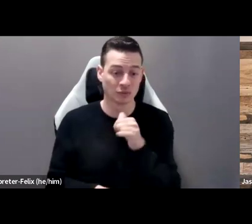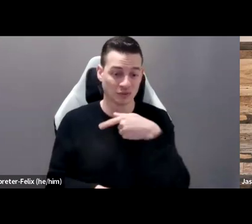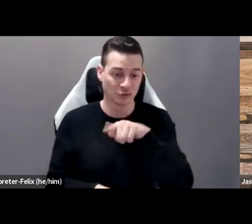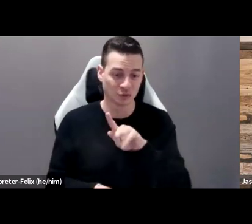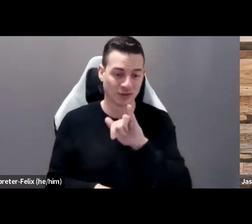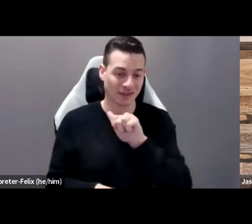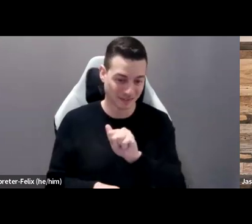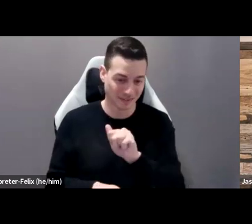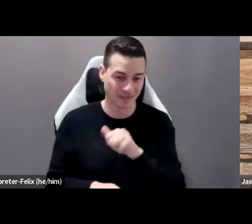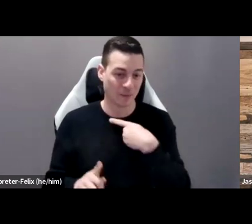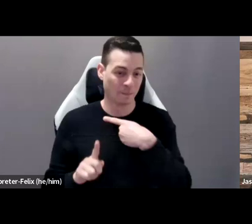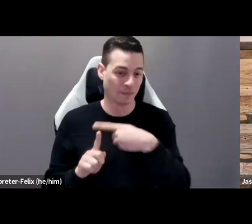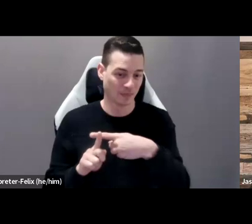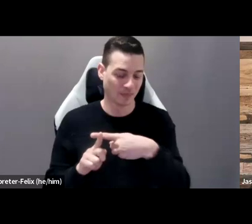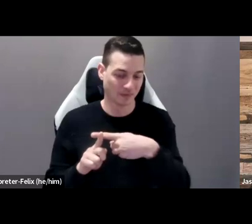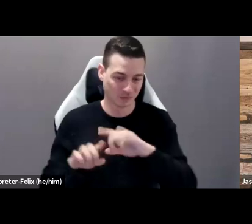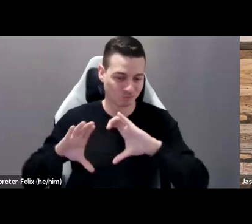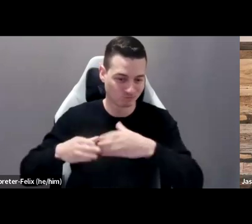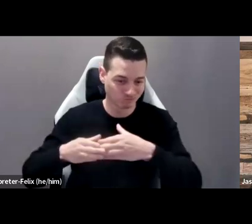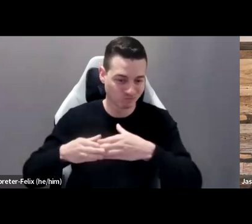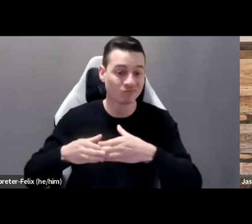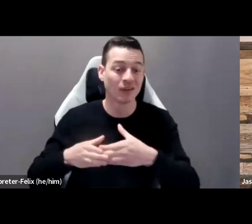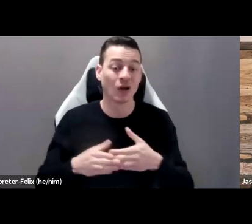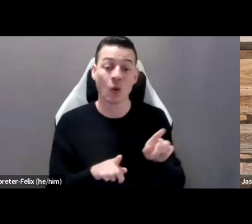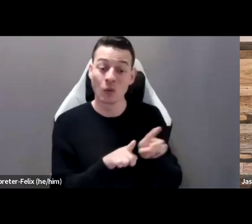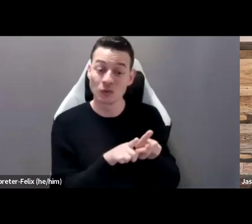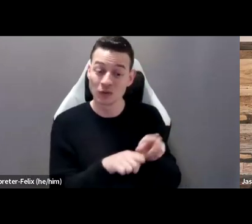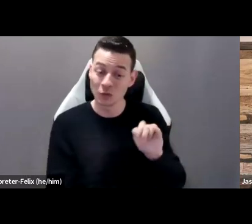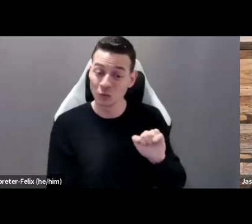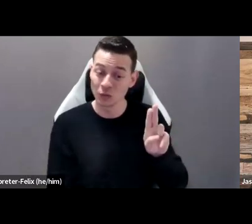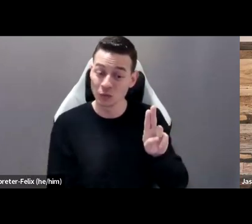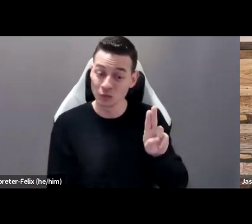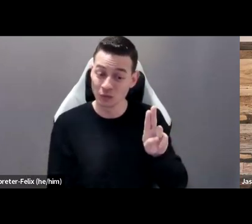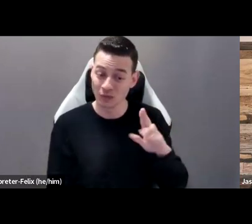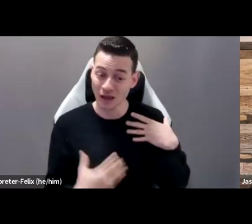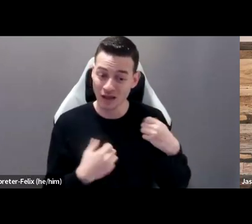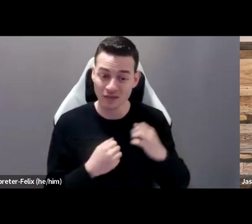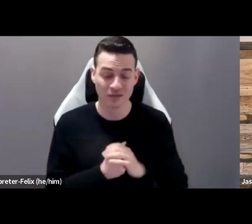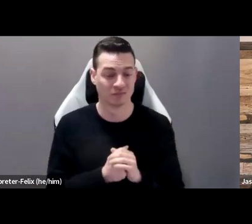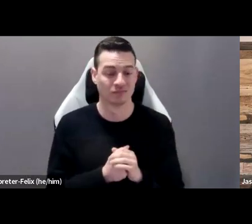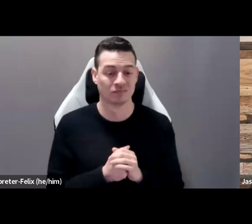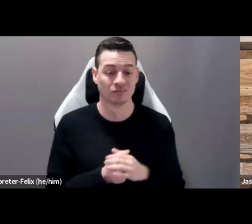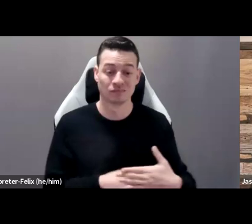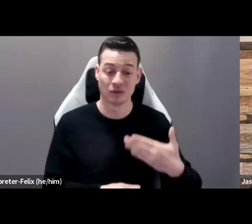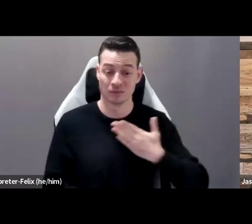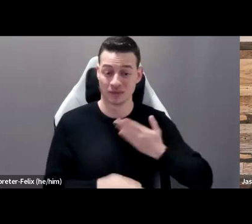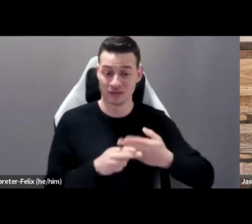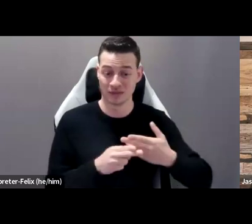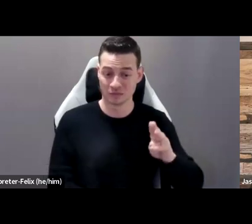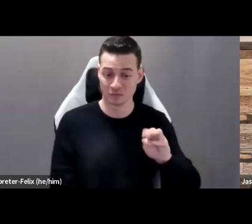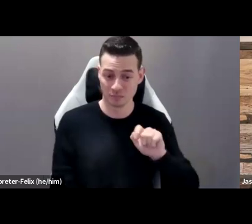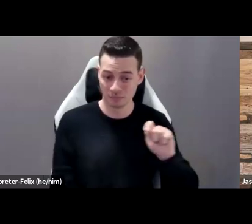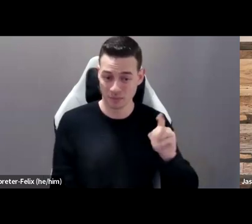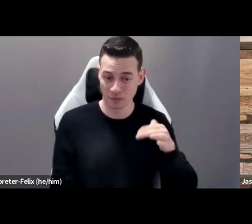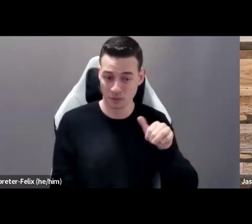Health. My name is Matt Brim. I'm going to do a very quick introduction of me, and then I'm going to ask our four other speakers to quickly introduce